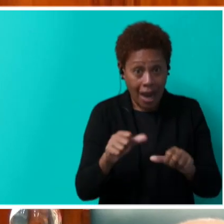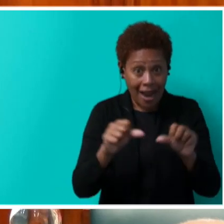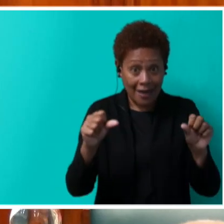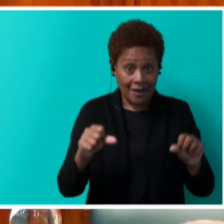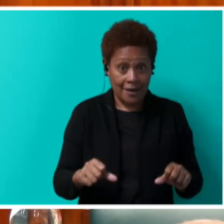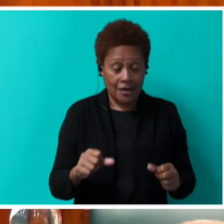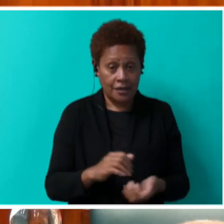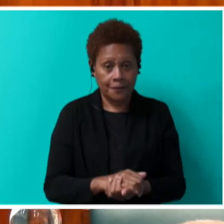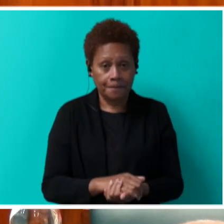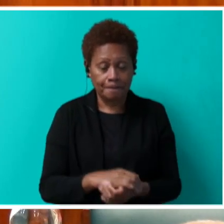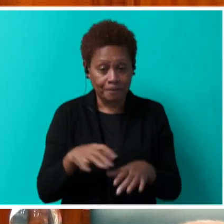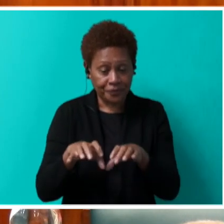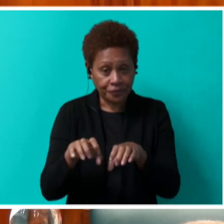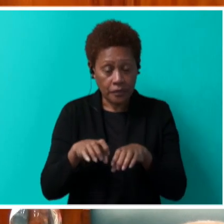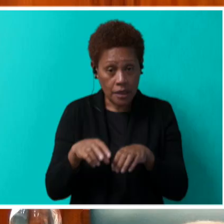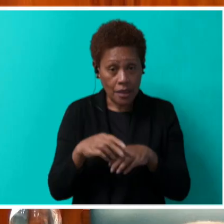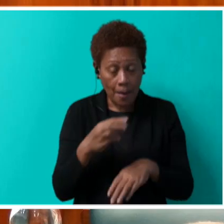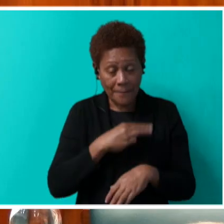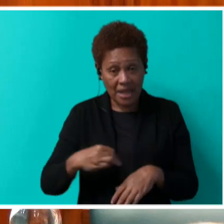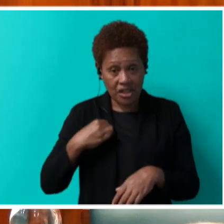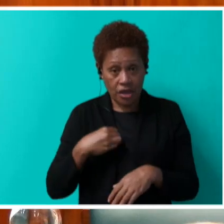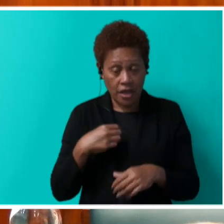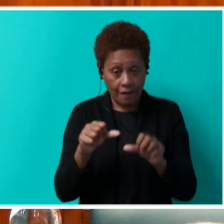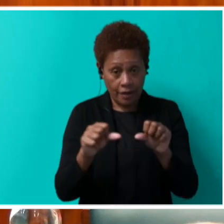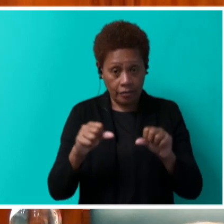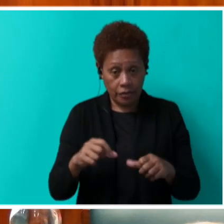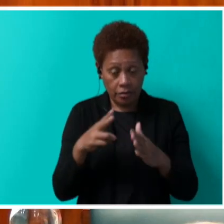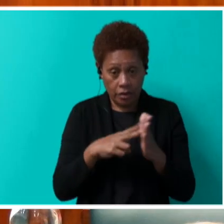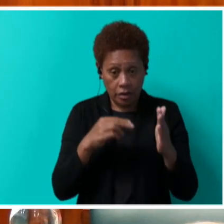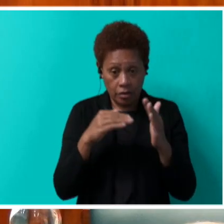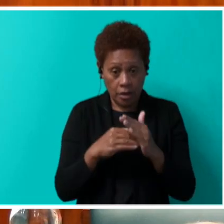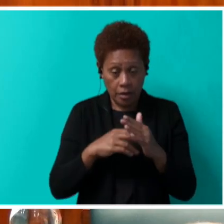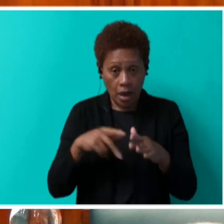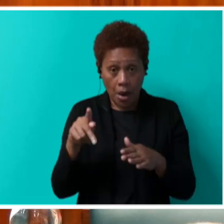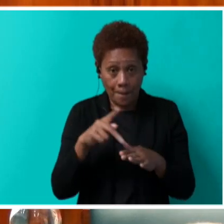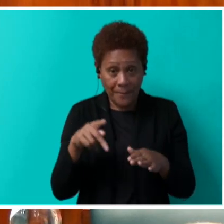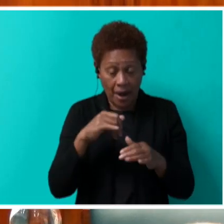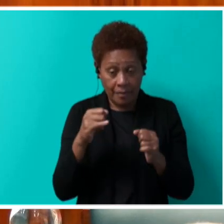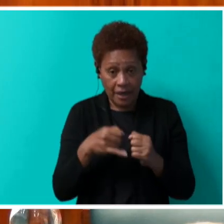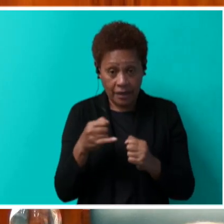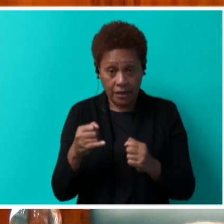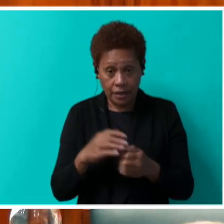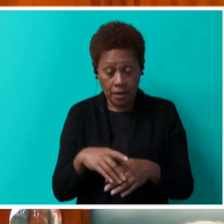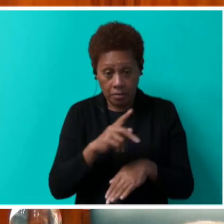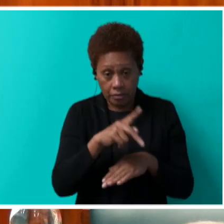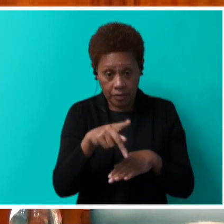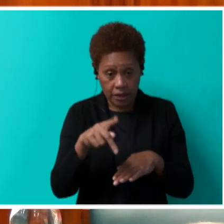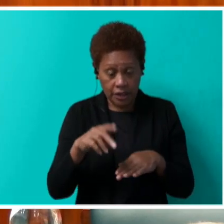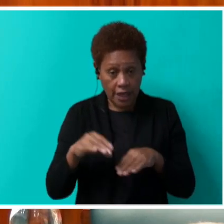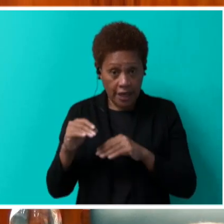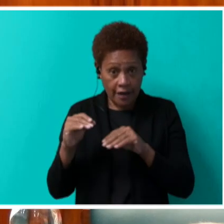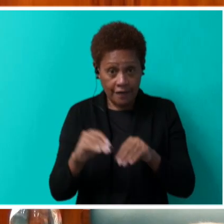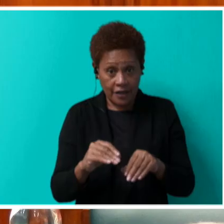co-hosted by the Ministry of Agriculture, the New Zealand Ministry of Primary Industry, the Pacific Trade Investment, with